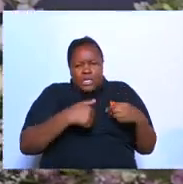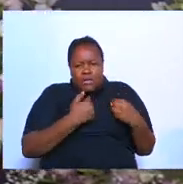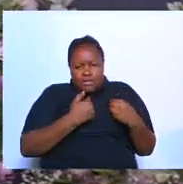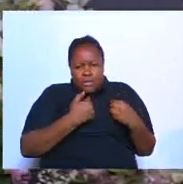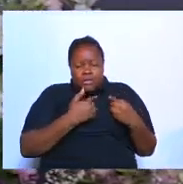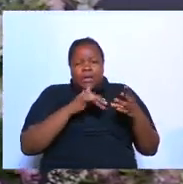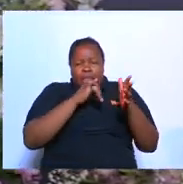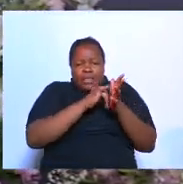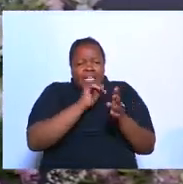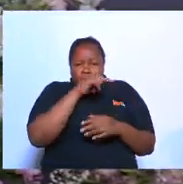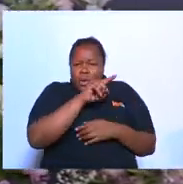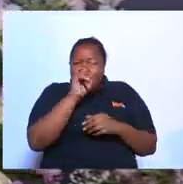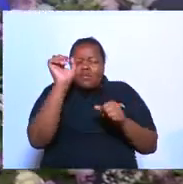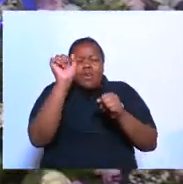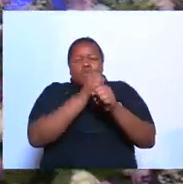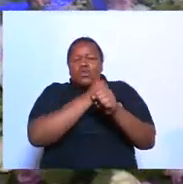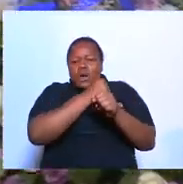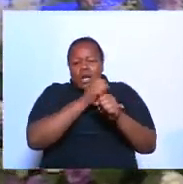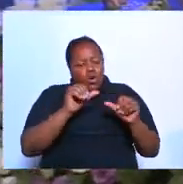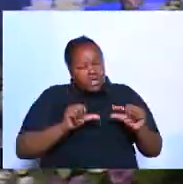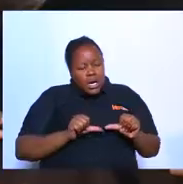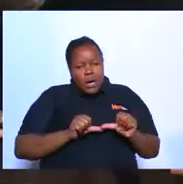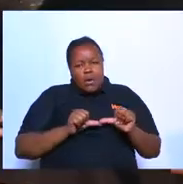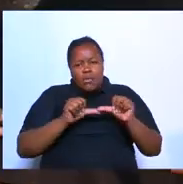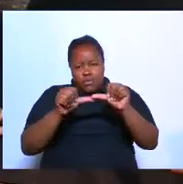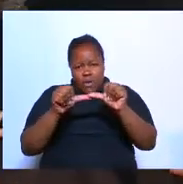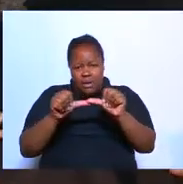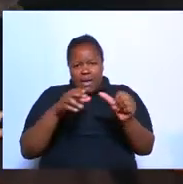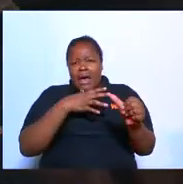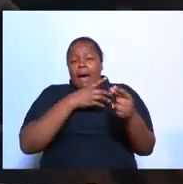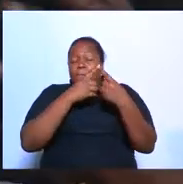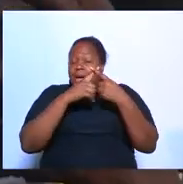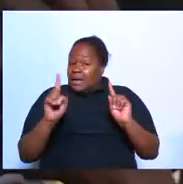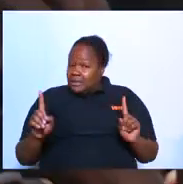the extent that you can't go on unfortunately